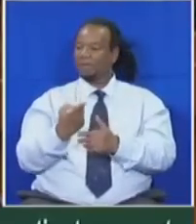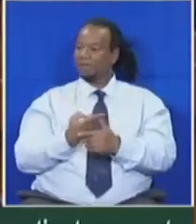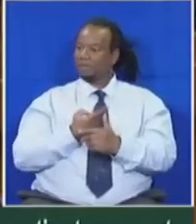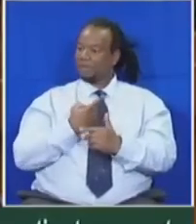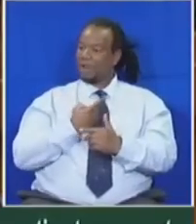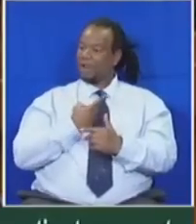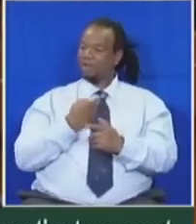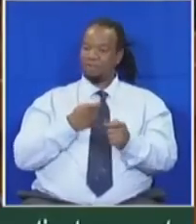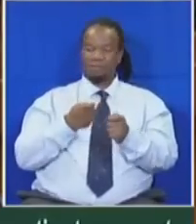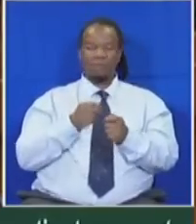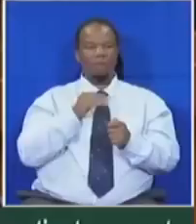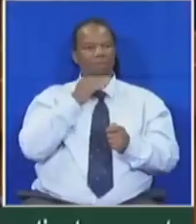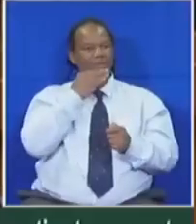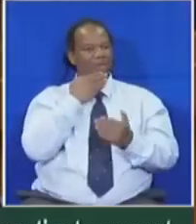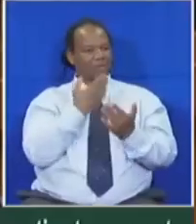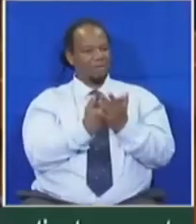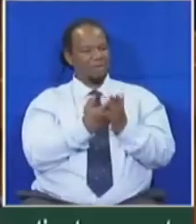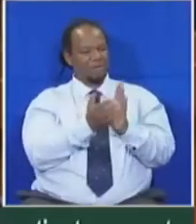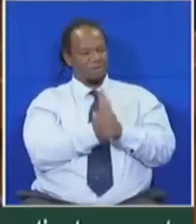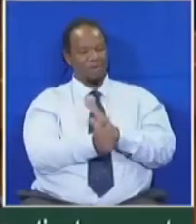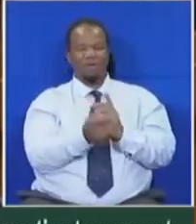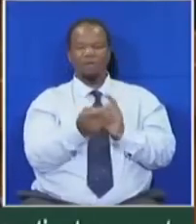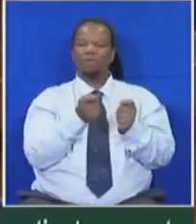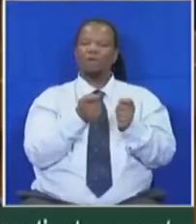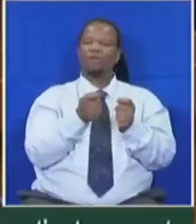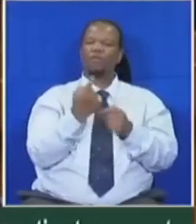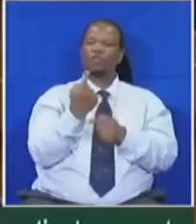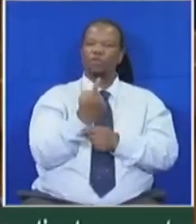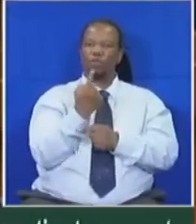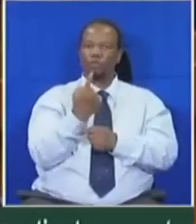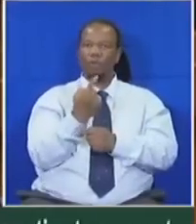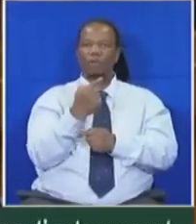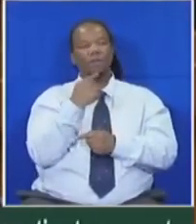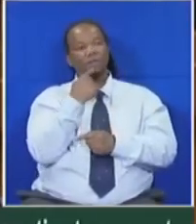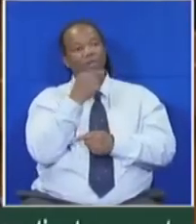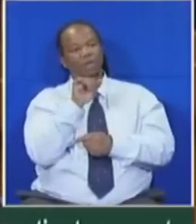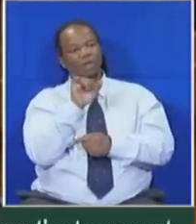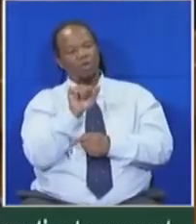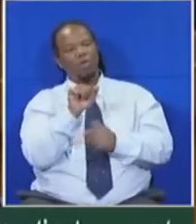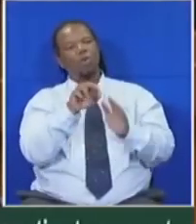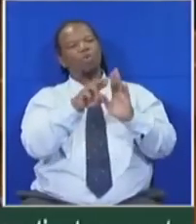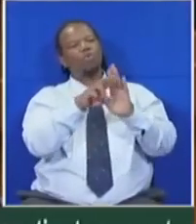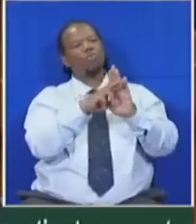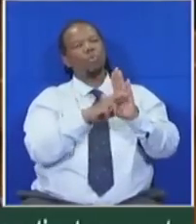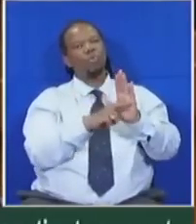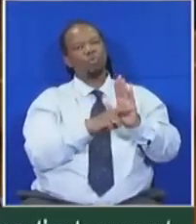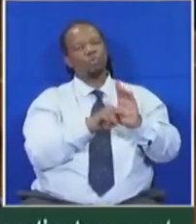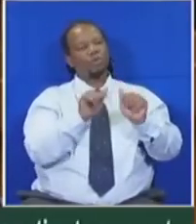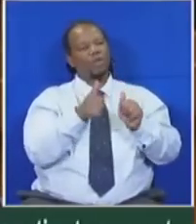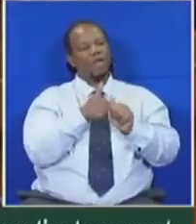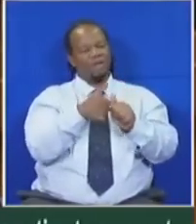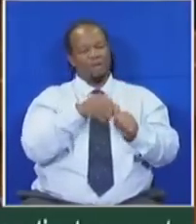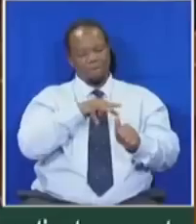govern yourselves. They said through the rules of your own making, set your own moral standards,